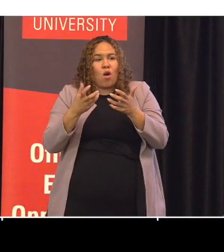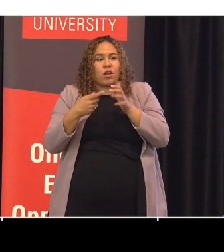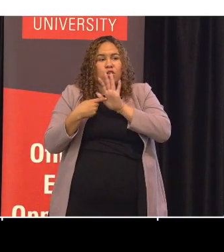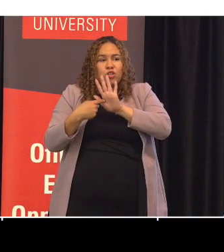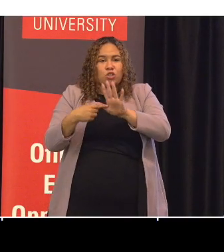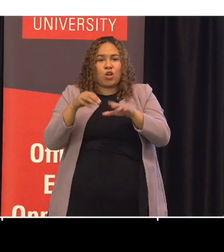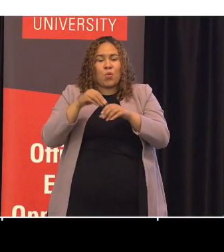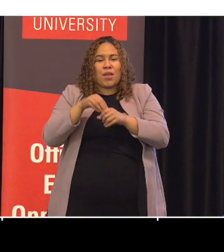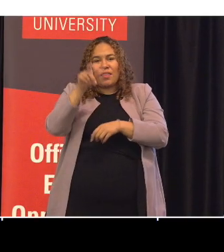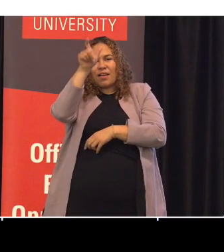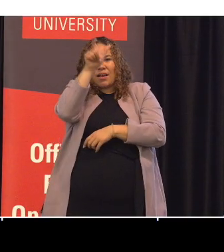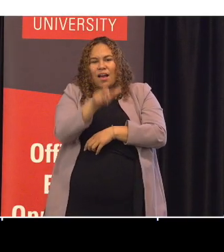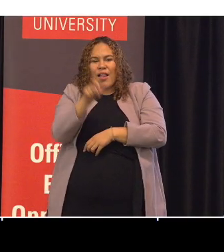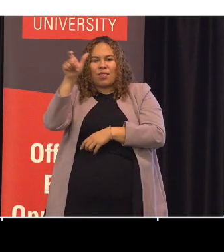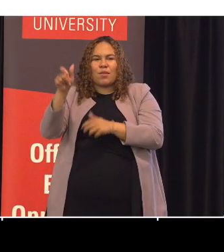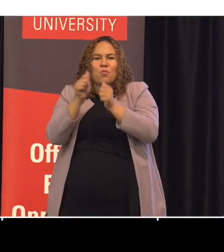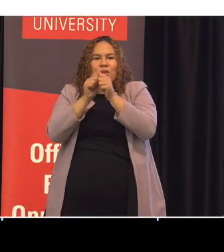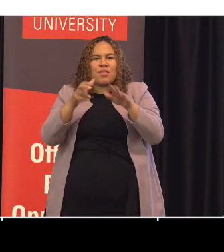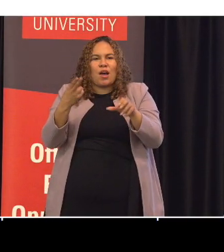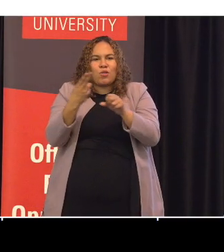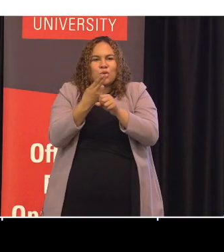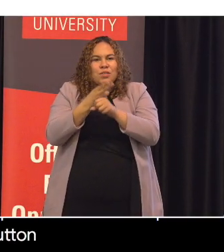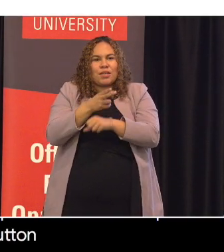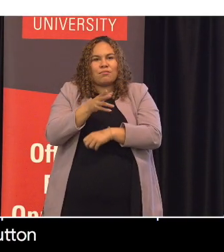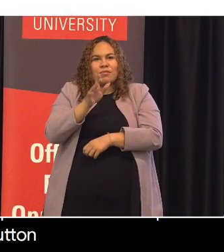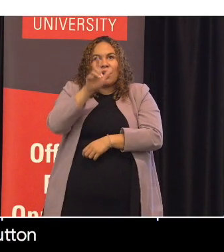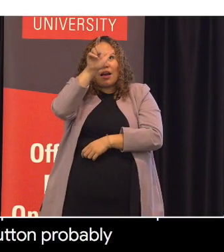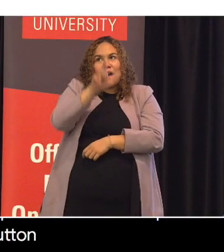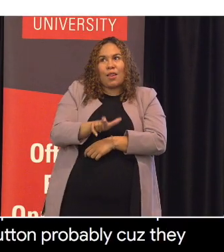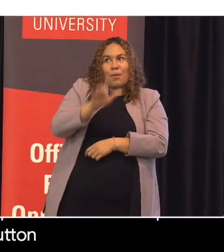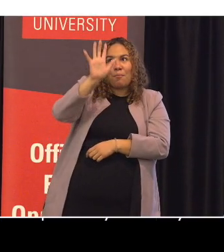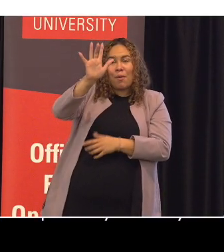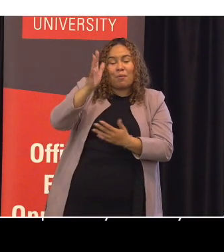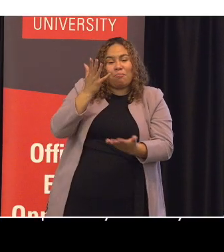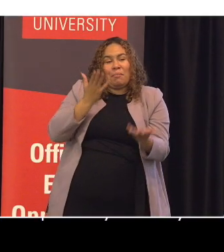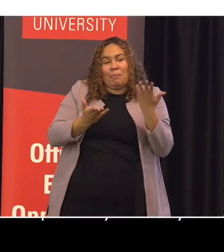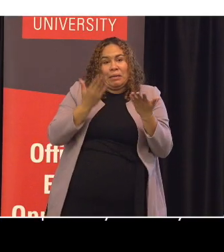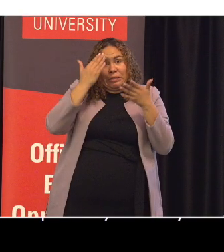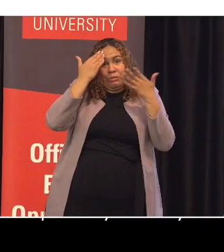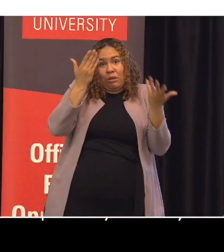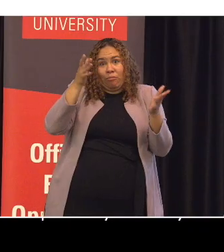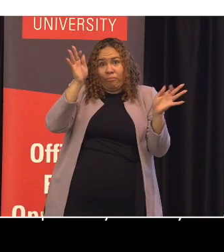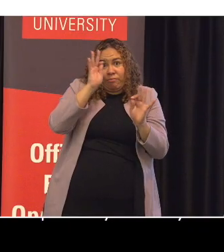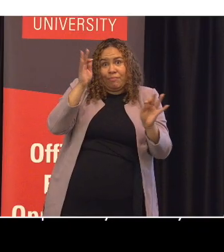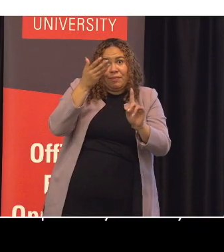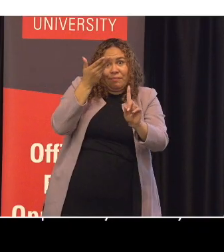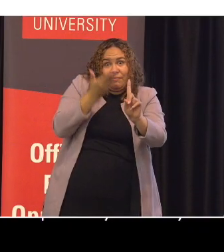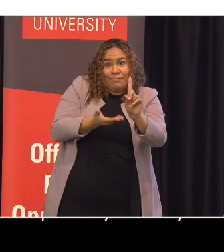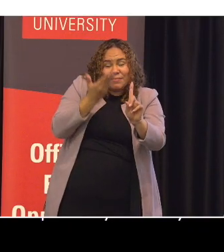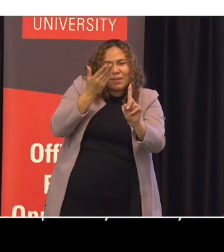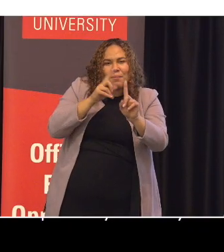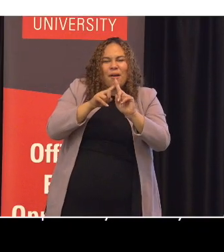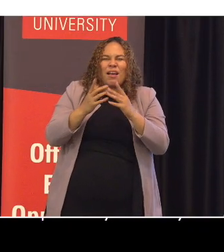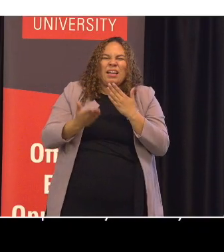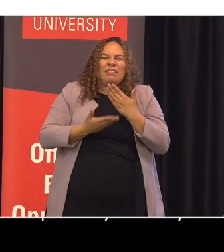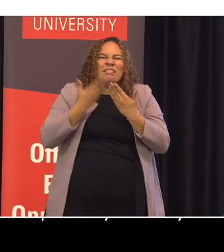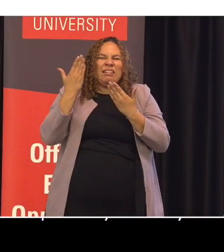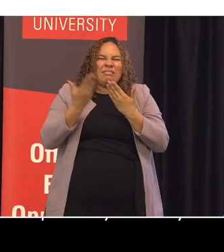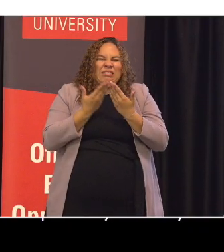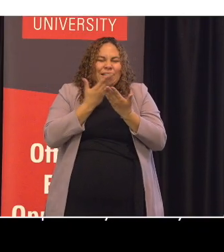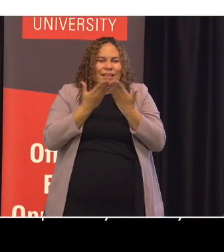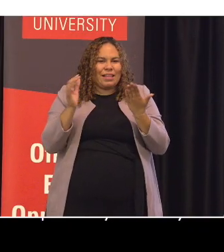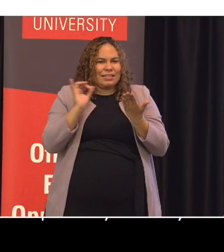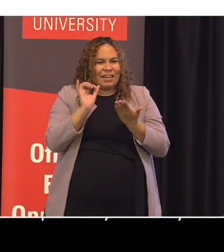in a column without using the columns button, probably because they didn't know that it existed, right? But it's easy things like